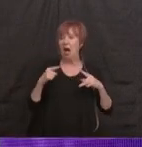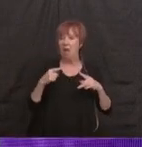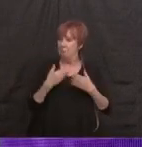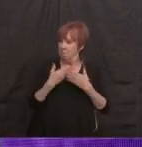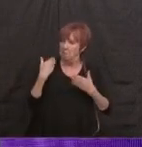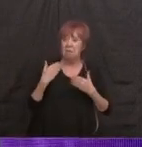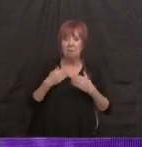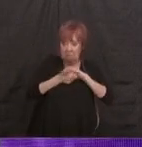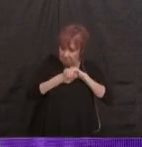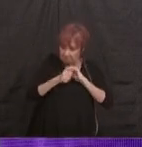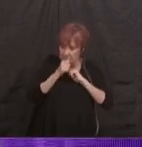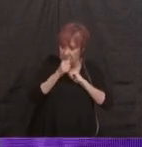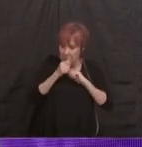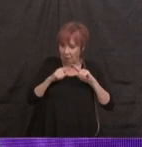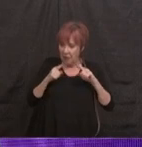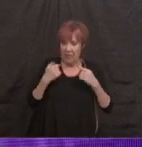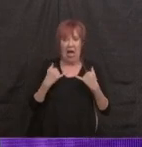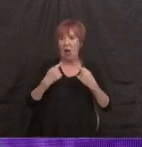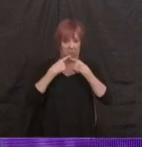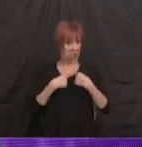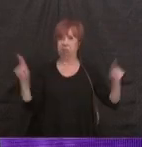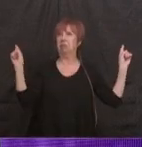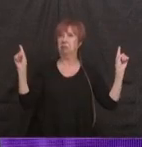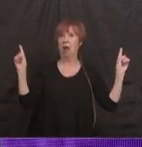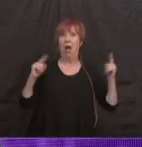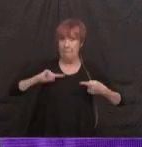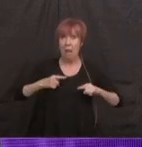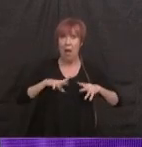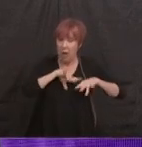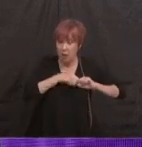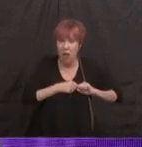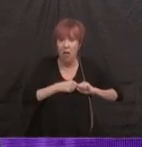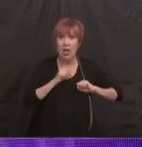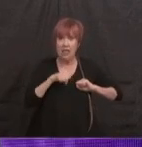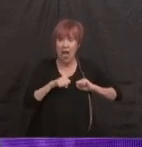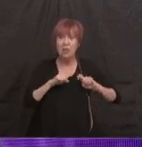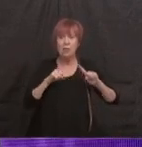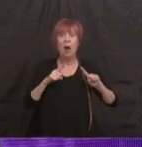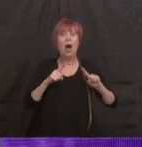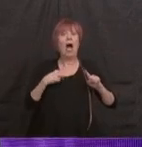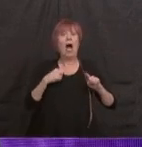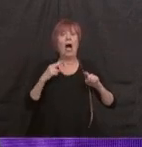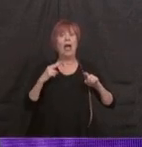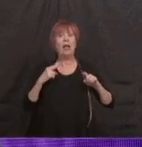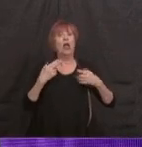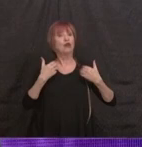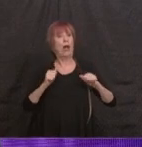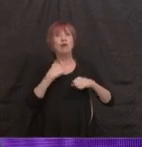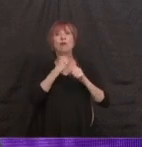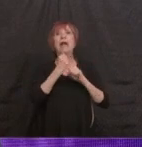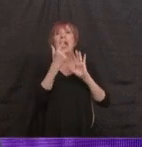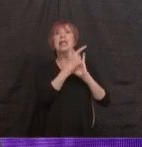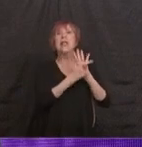although it was very painful for a while. And what I did with my pain is I tried to create legislative change. So I joined forces